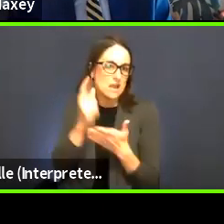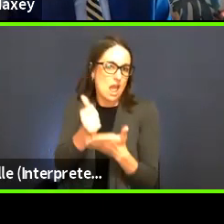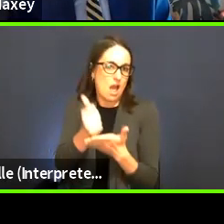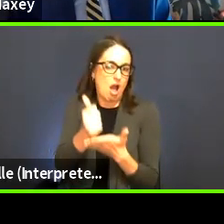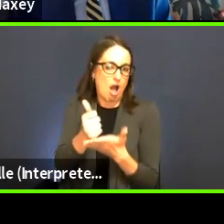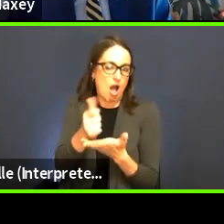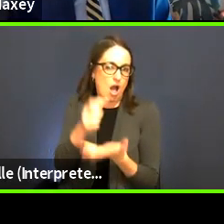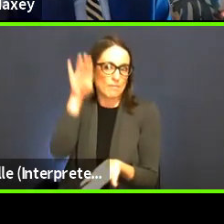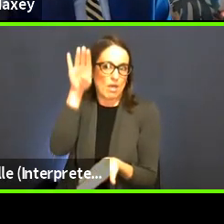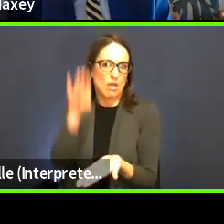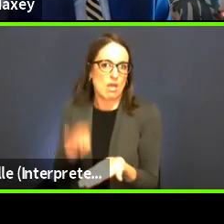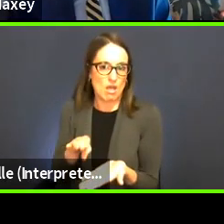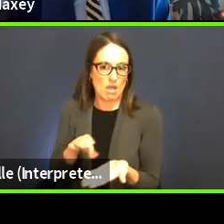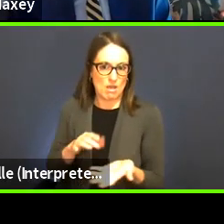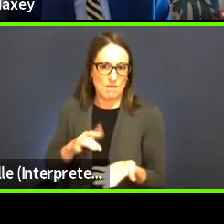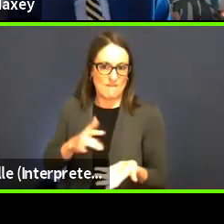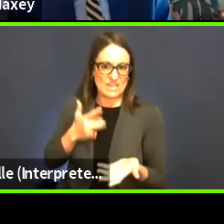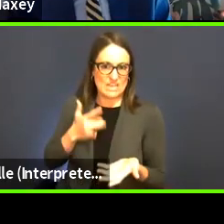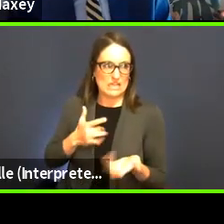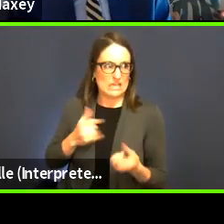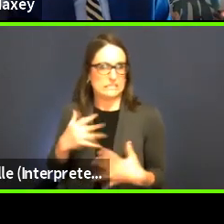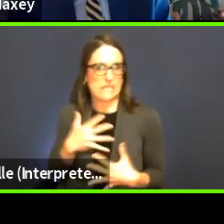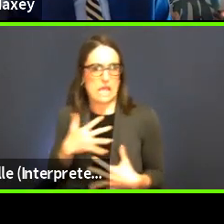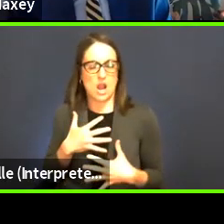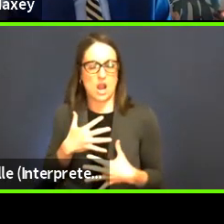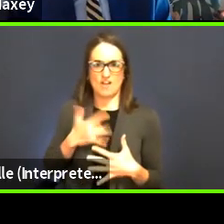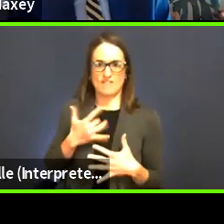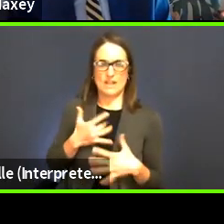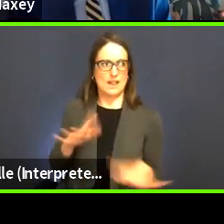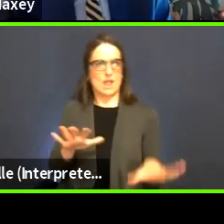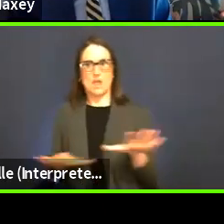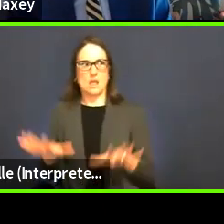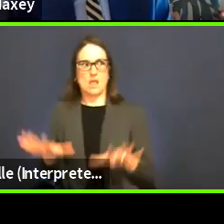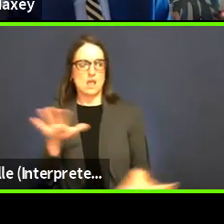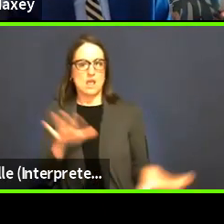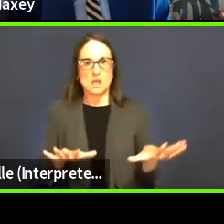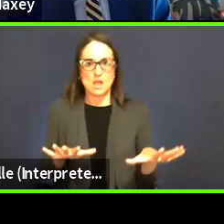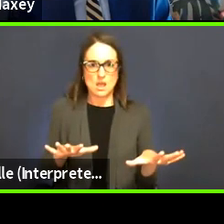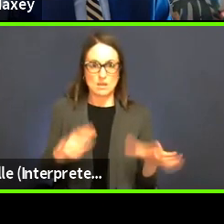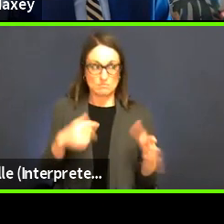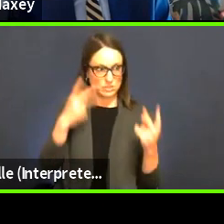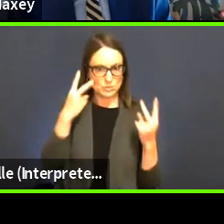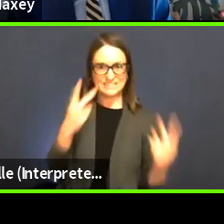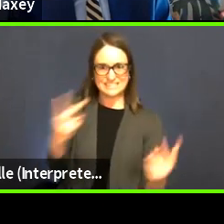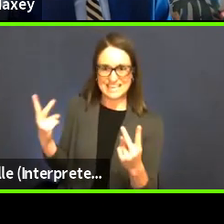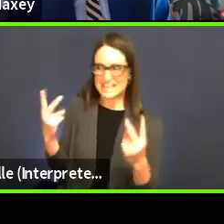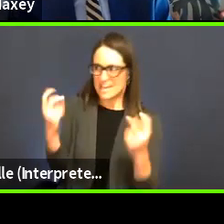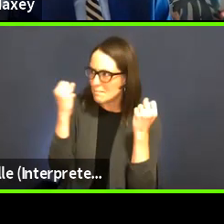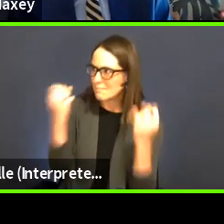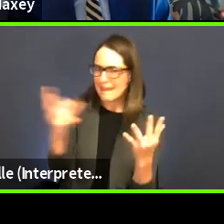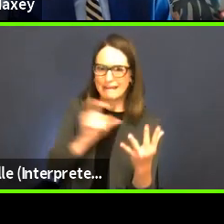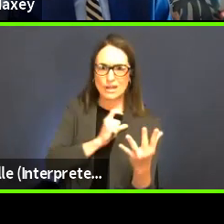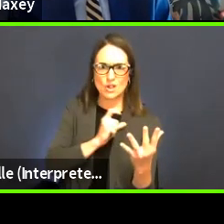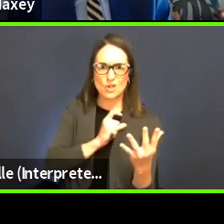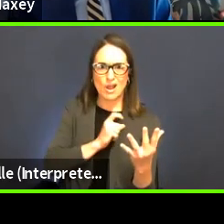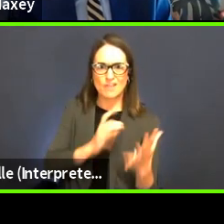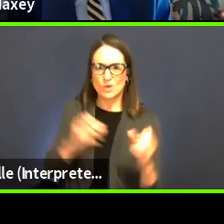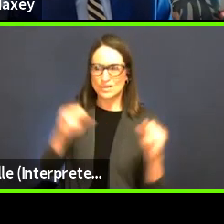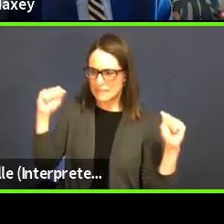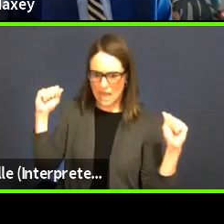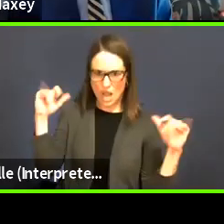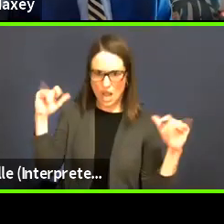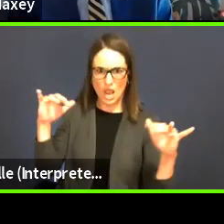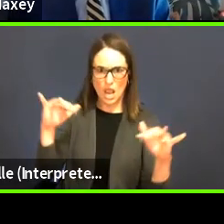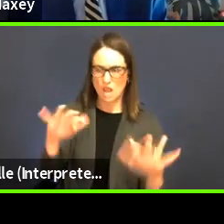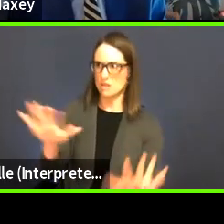of feeling scared or caught off guard when you do see, you know, a lot of law enforcement in one place and wondering, will